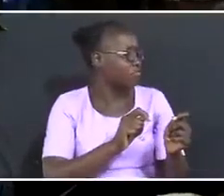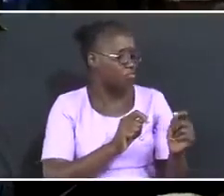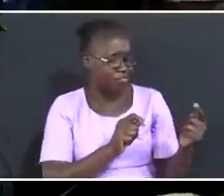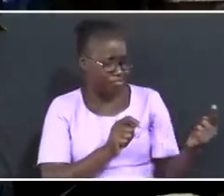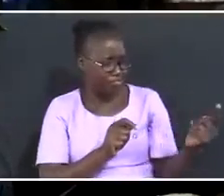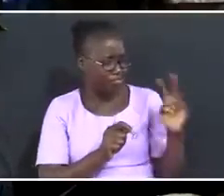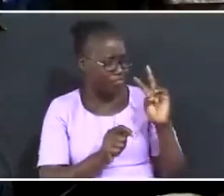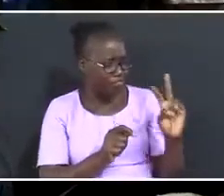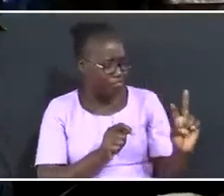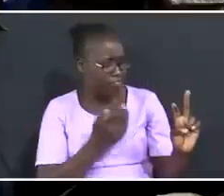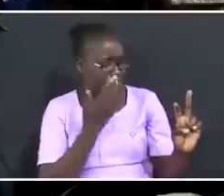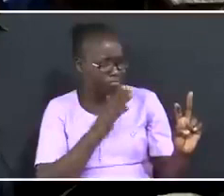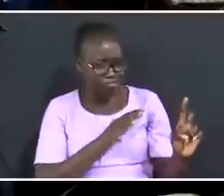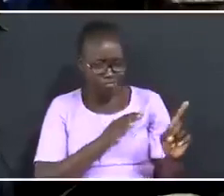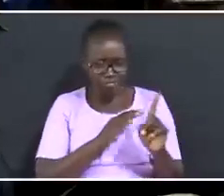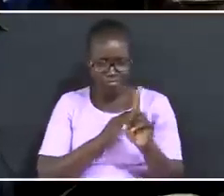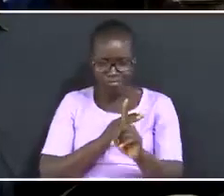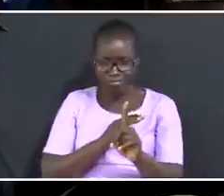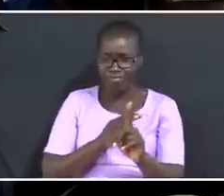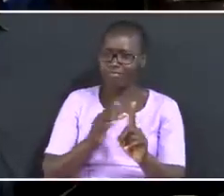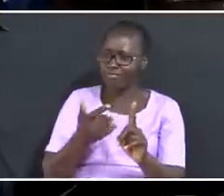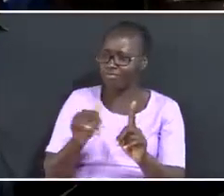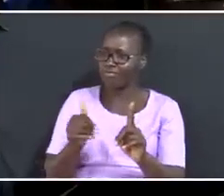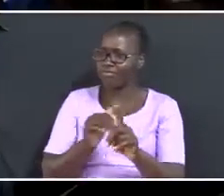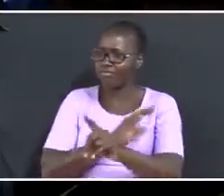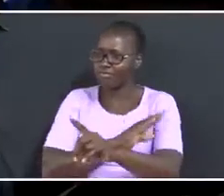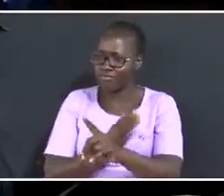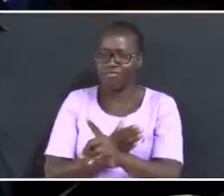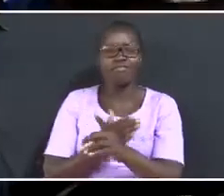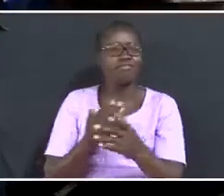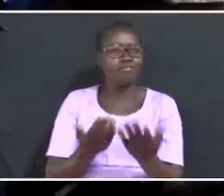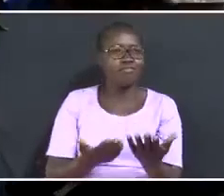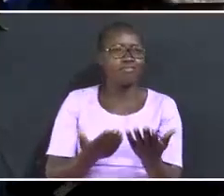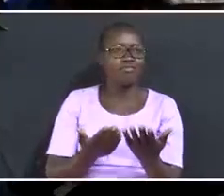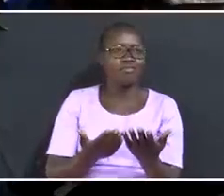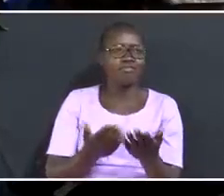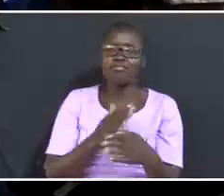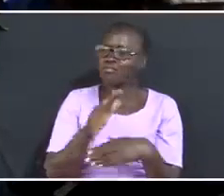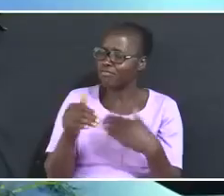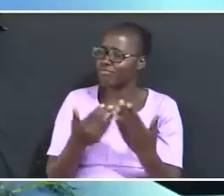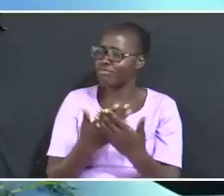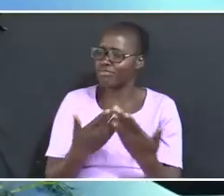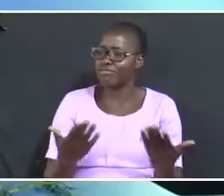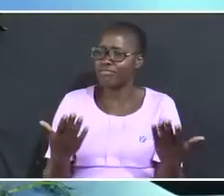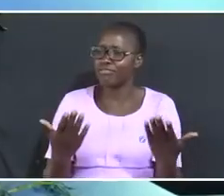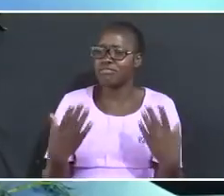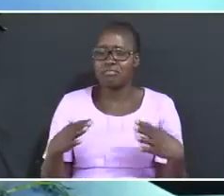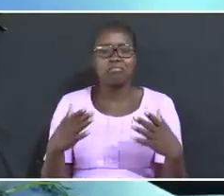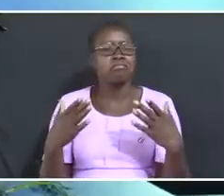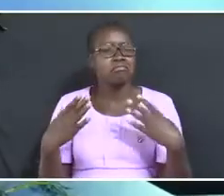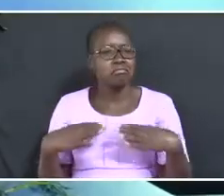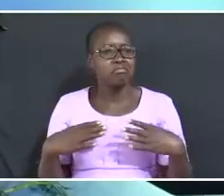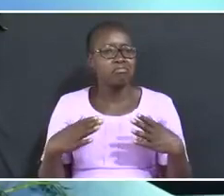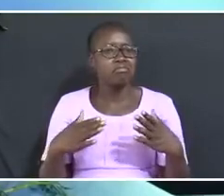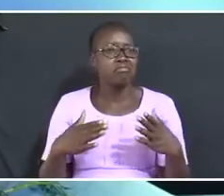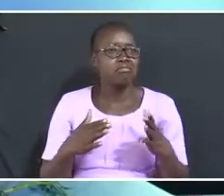You are watching pornography. You are watching Nigerian styles. You are watching all these things where people